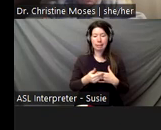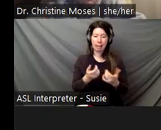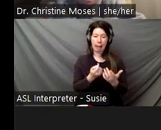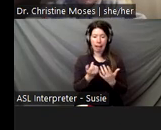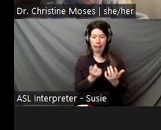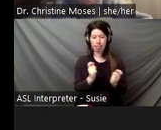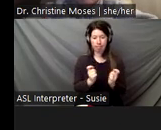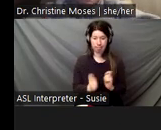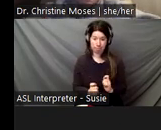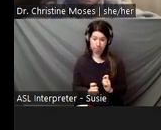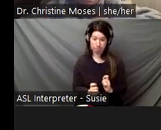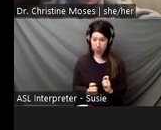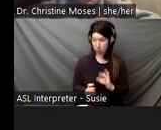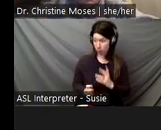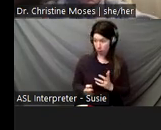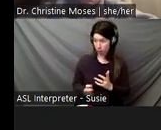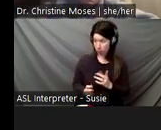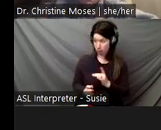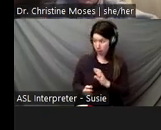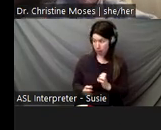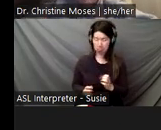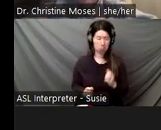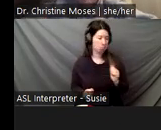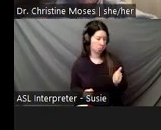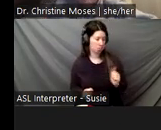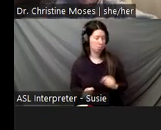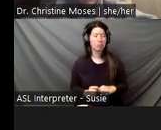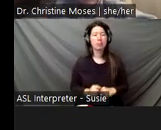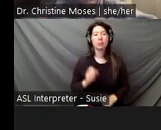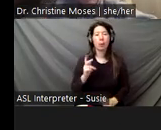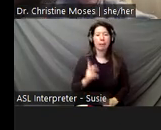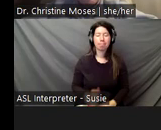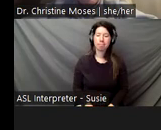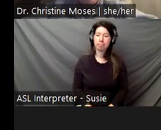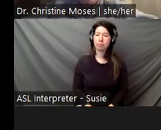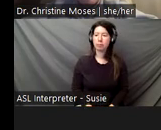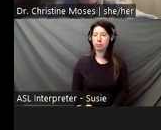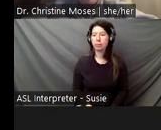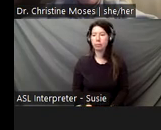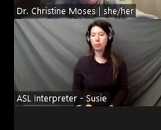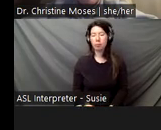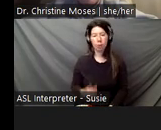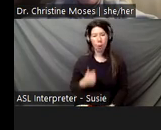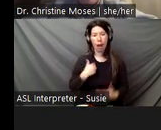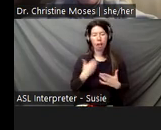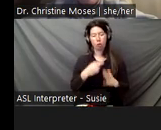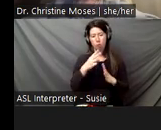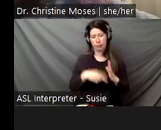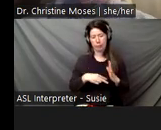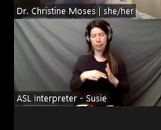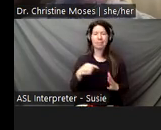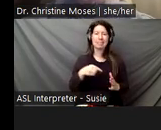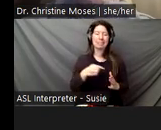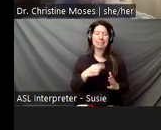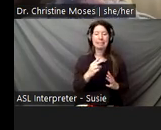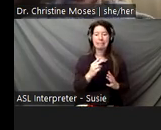does that sound okay with you, Debbie? Sounds good. Okay, so I will read, this is the